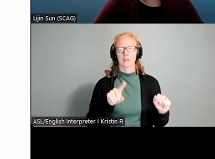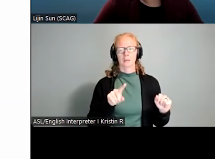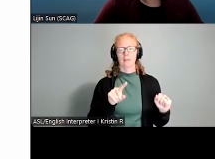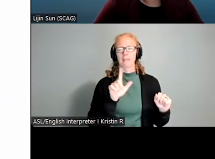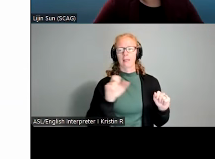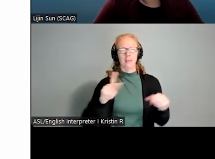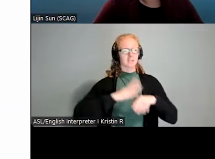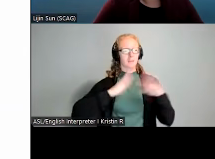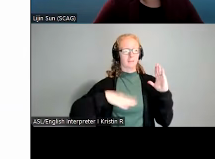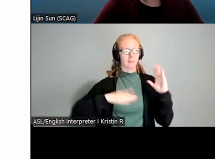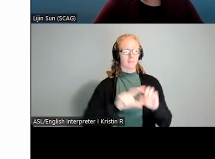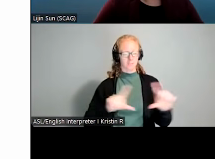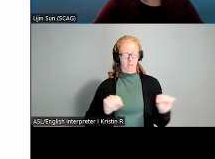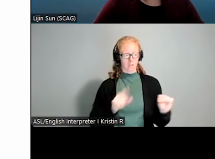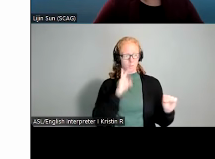included on the bottom of the slide.